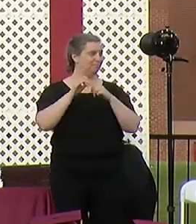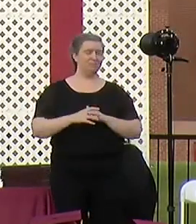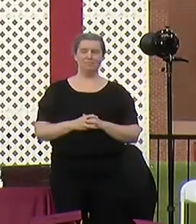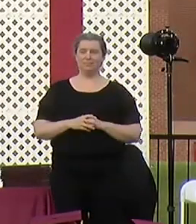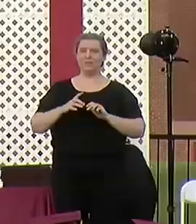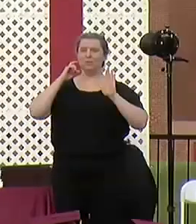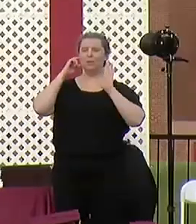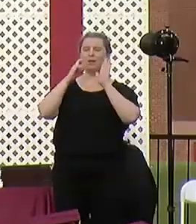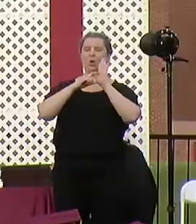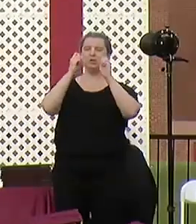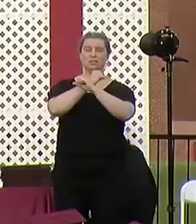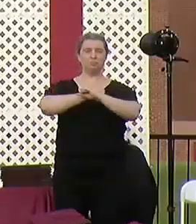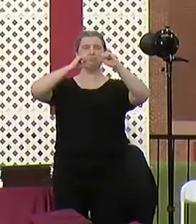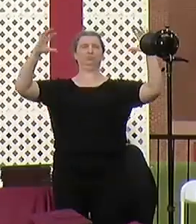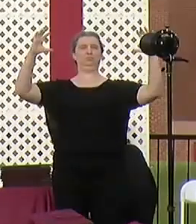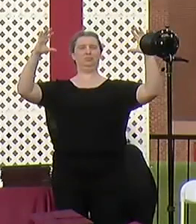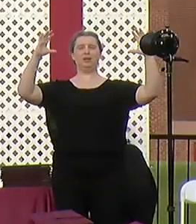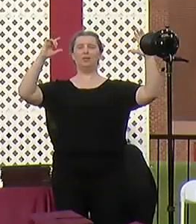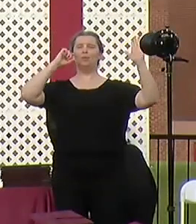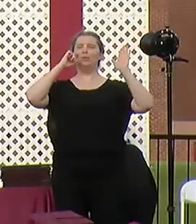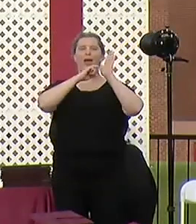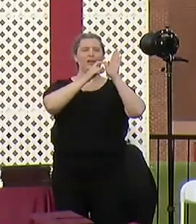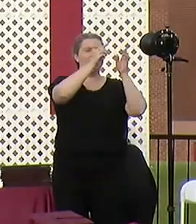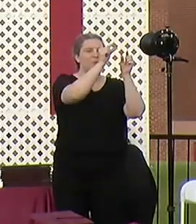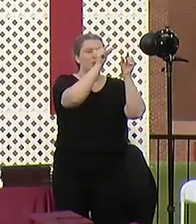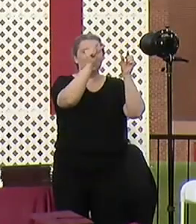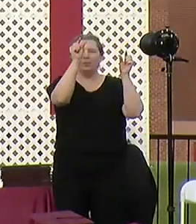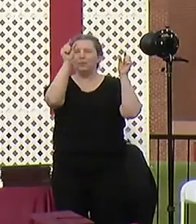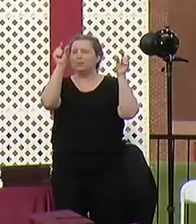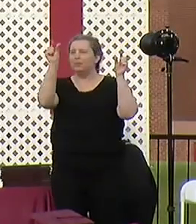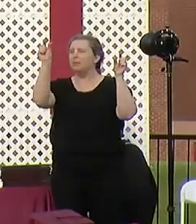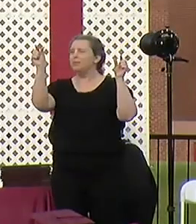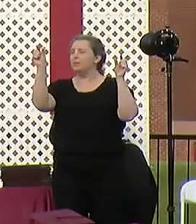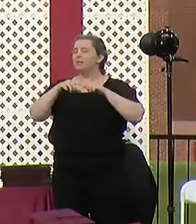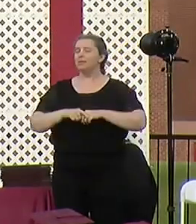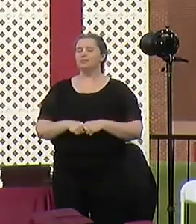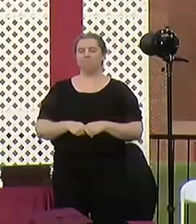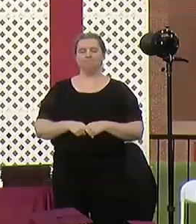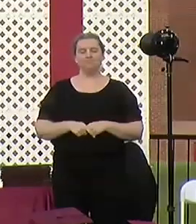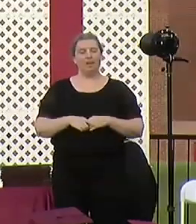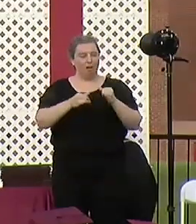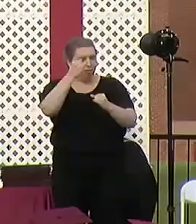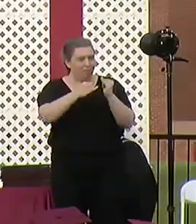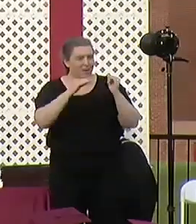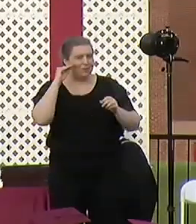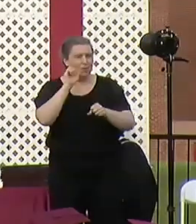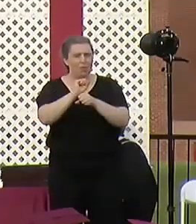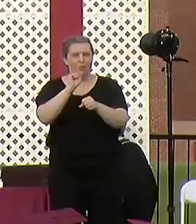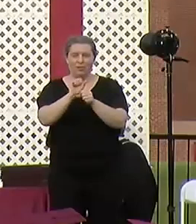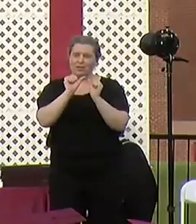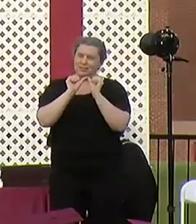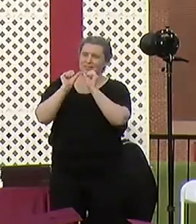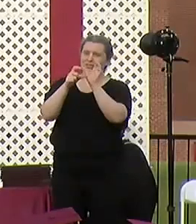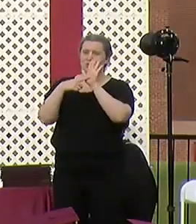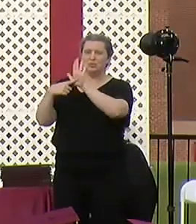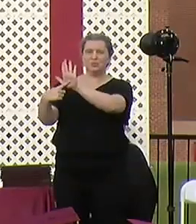big picture, but also the people right in front of us? Our final homework is to continue to